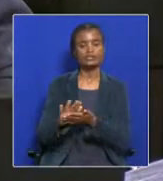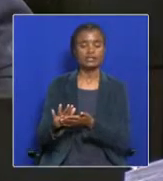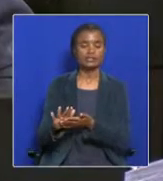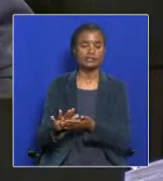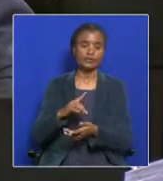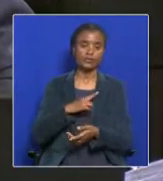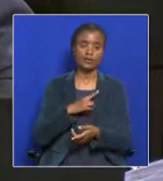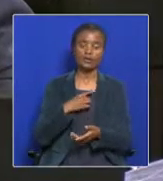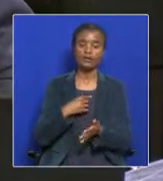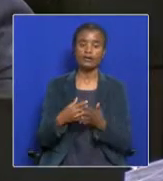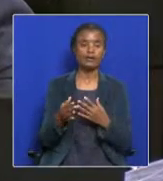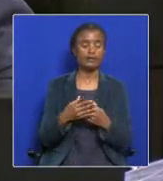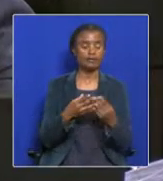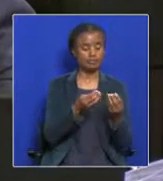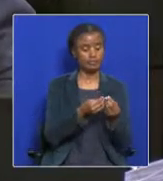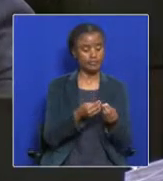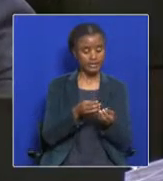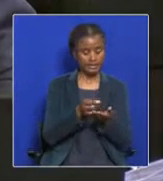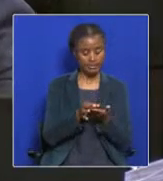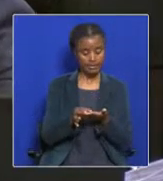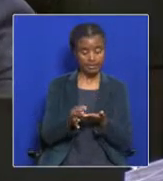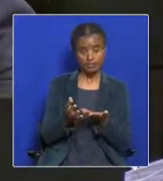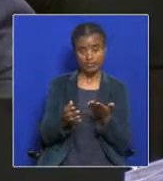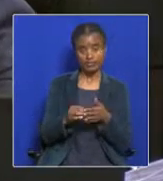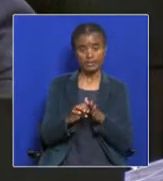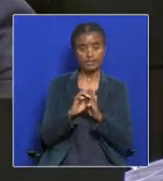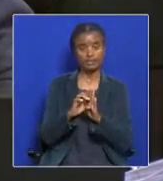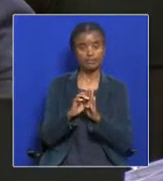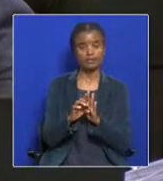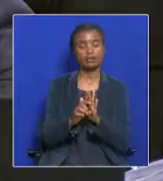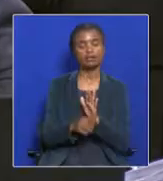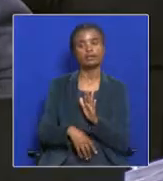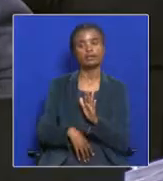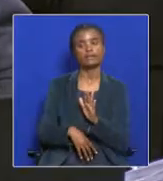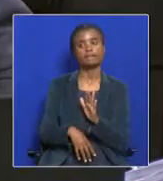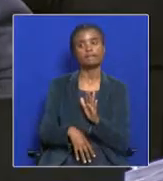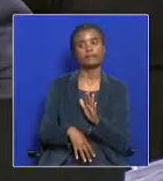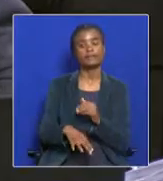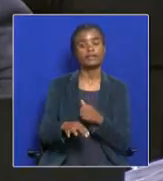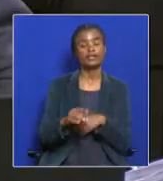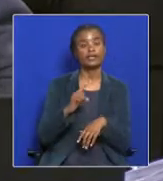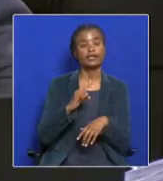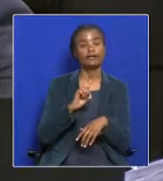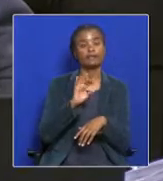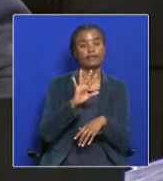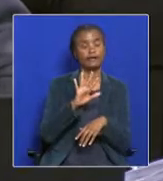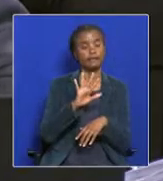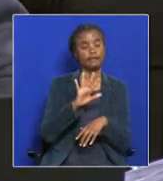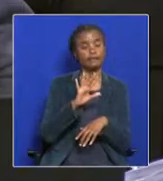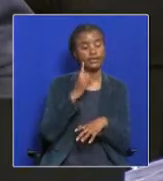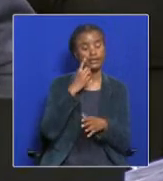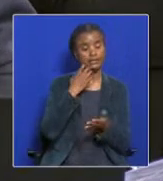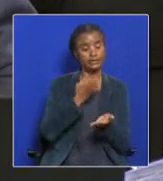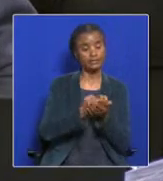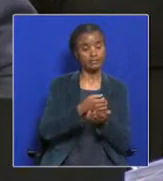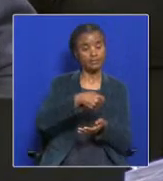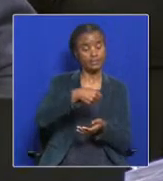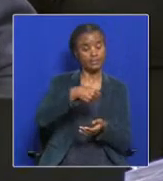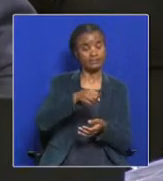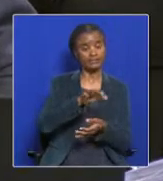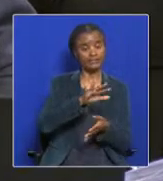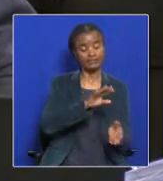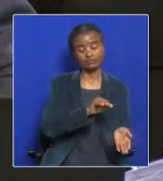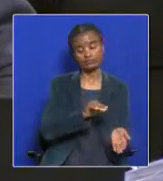say, for example, the 5 exhibit bags that were sent to FSL, if that is all that was